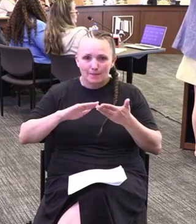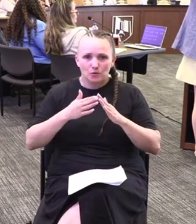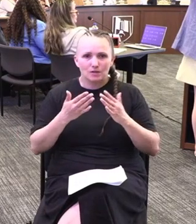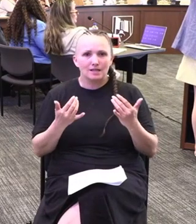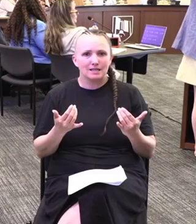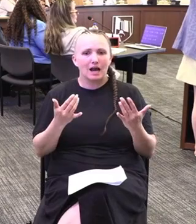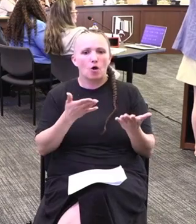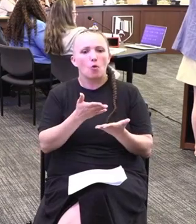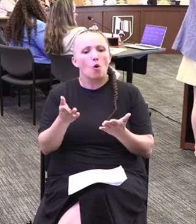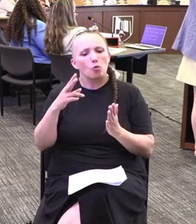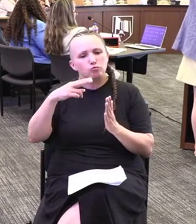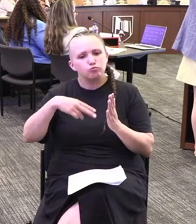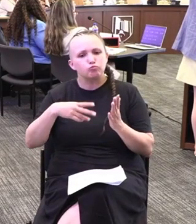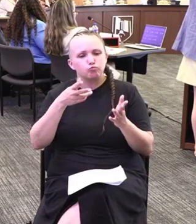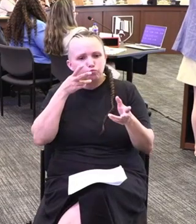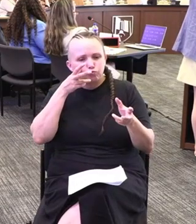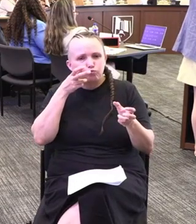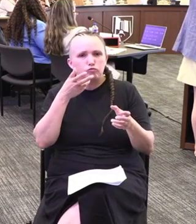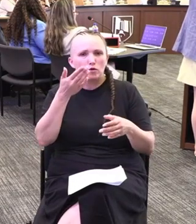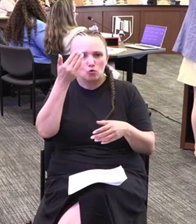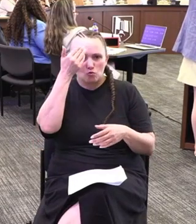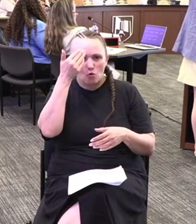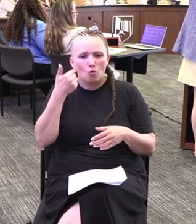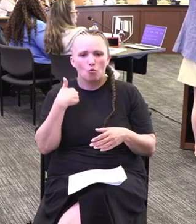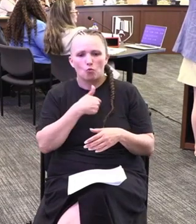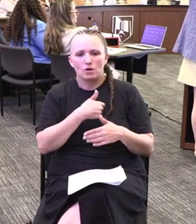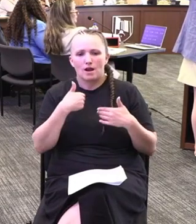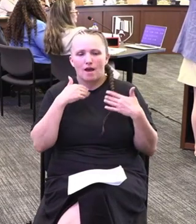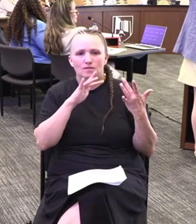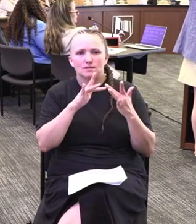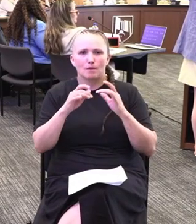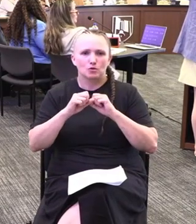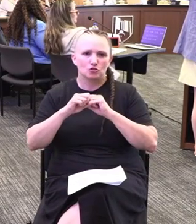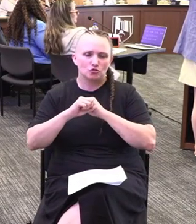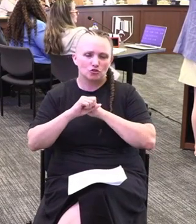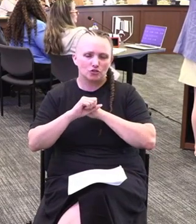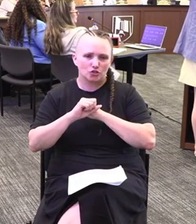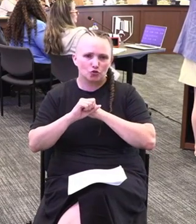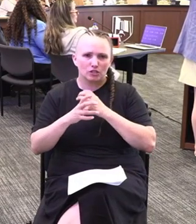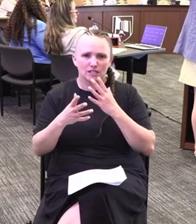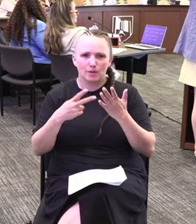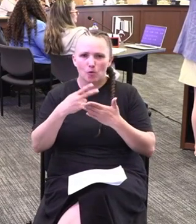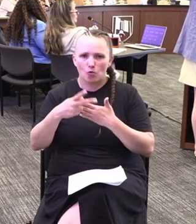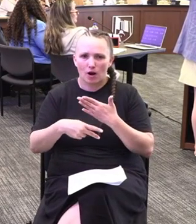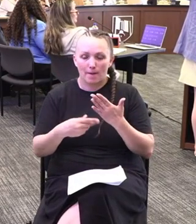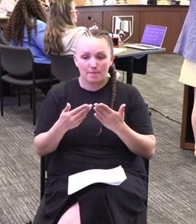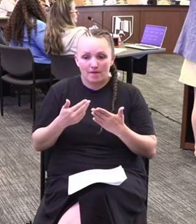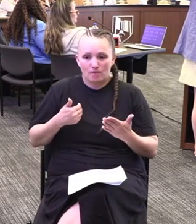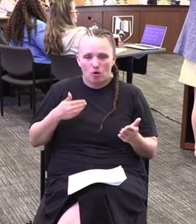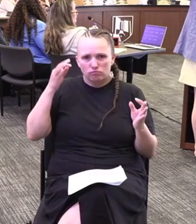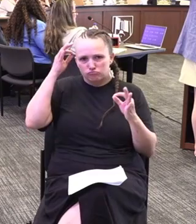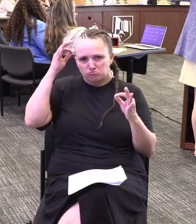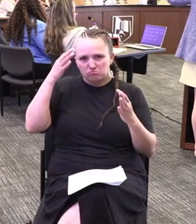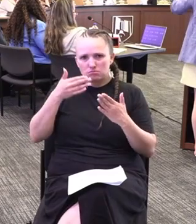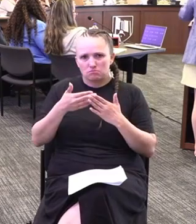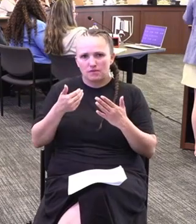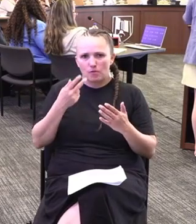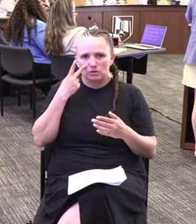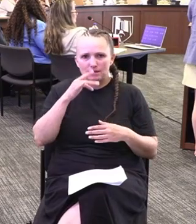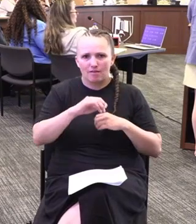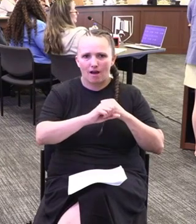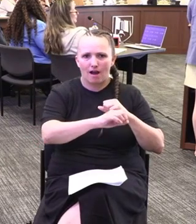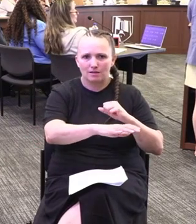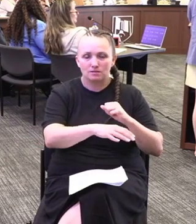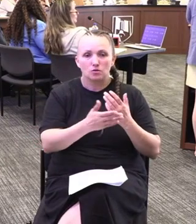have the awareness that we have a cybersecurity program that didn't have that awareness without that ad. So there might be